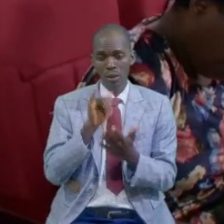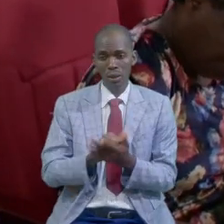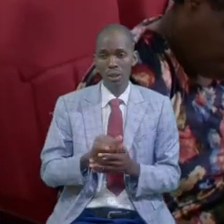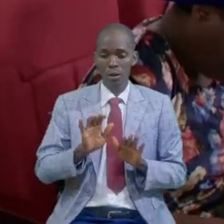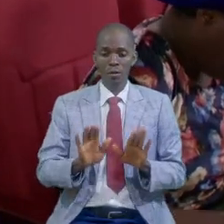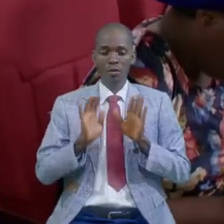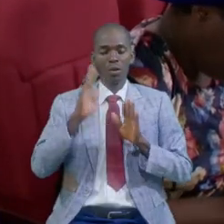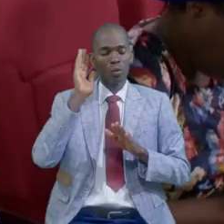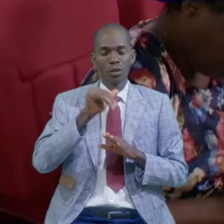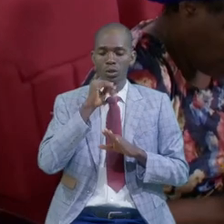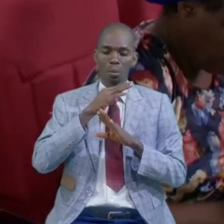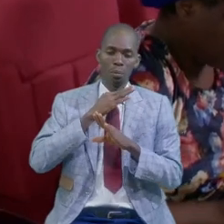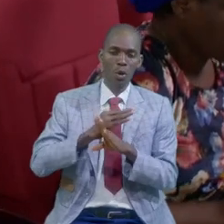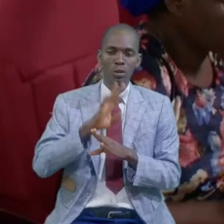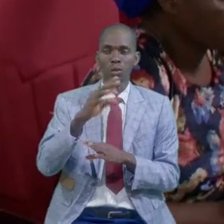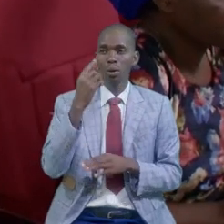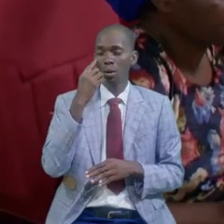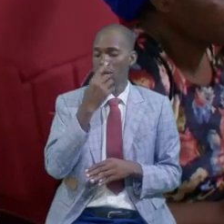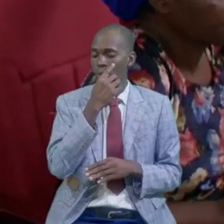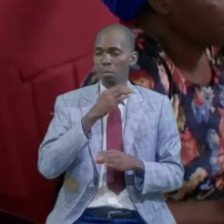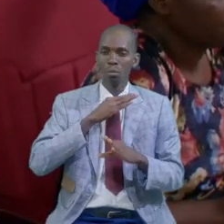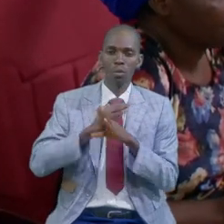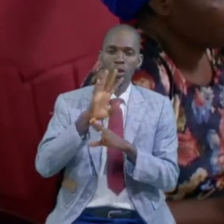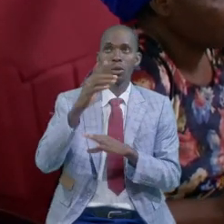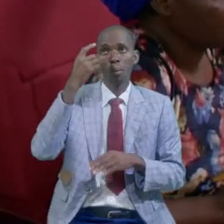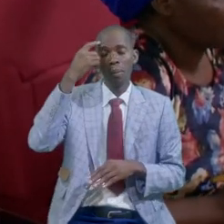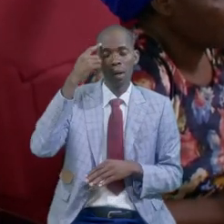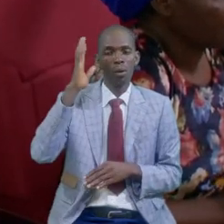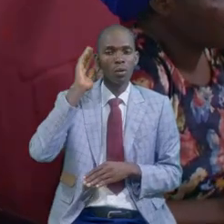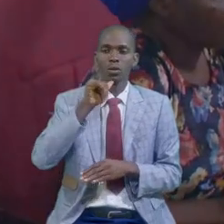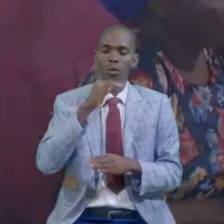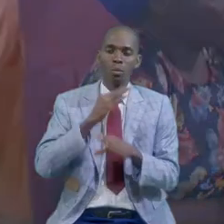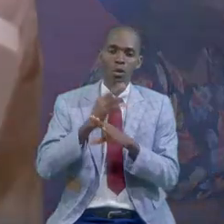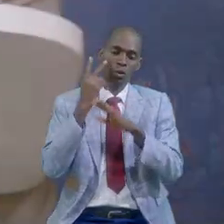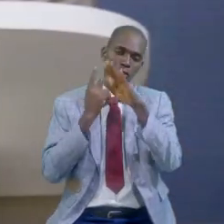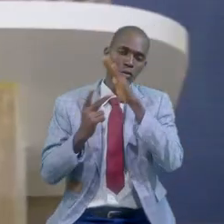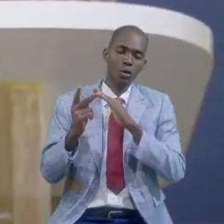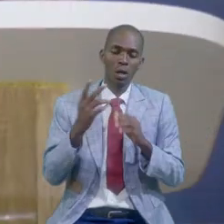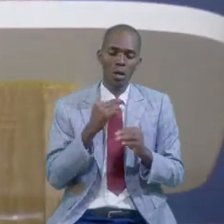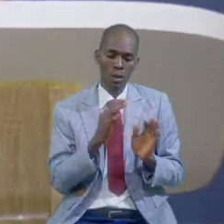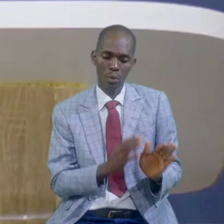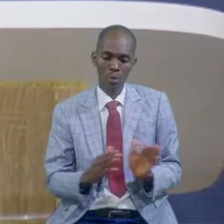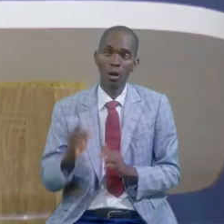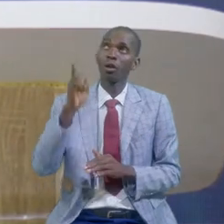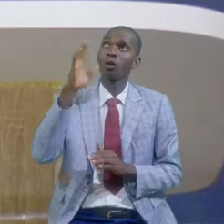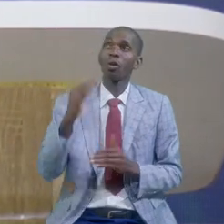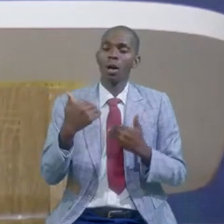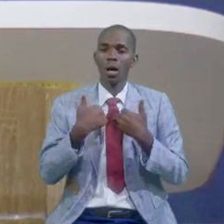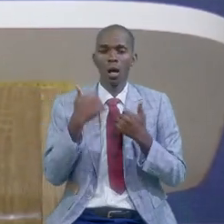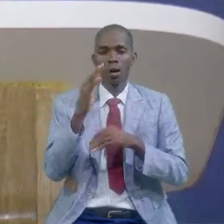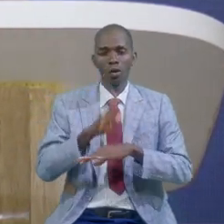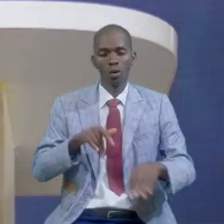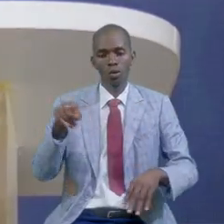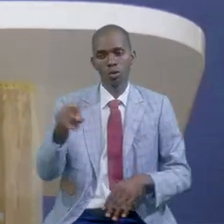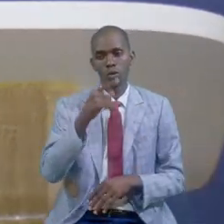your mind, and will not destroy the goal and the purpose for which the Lord had called you. I'm going